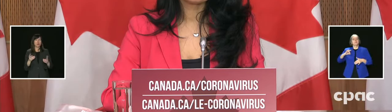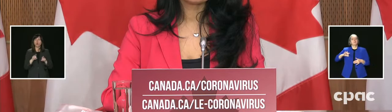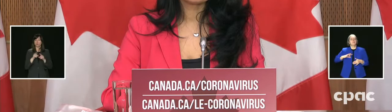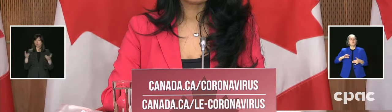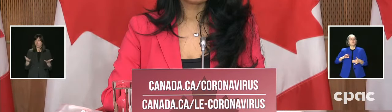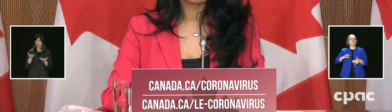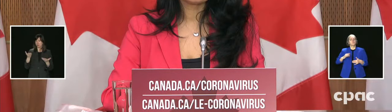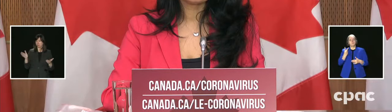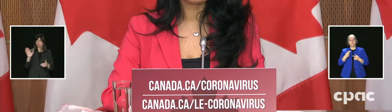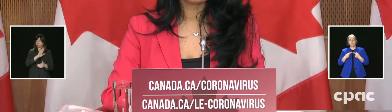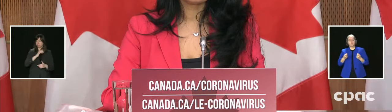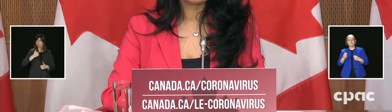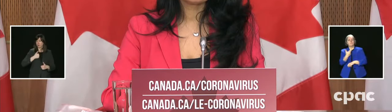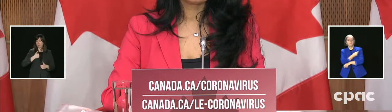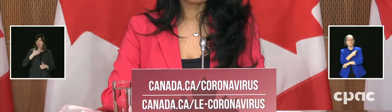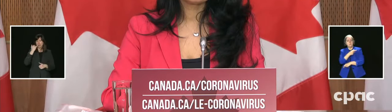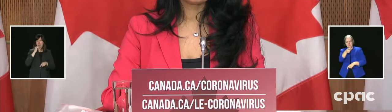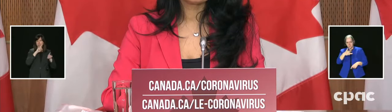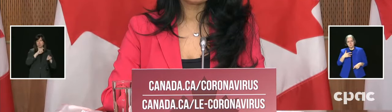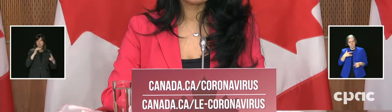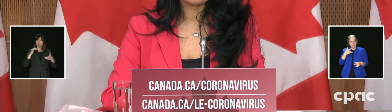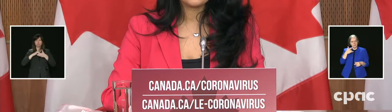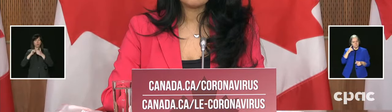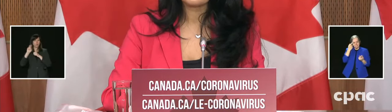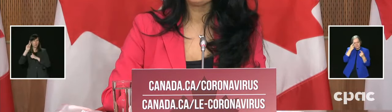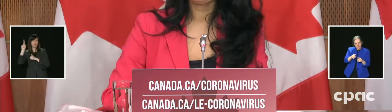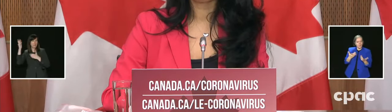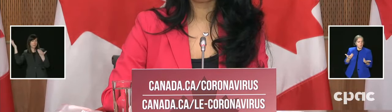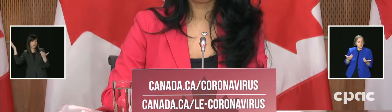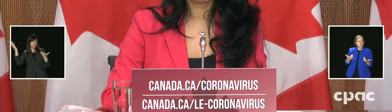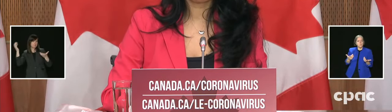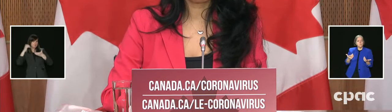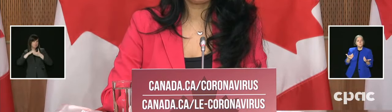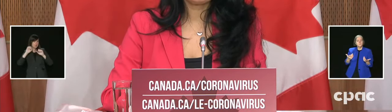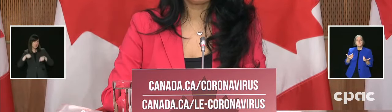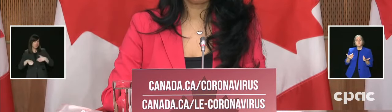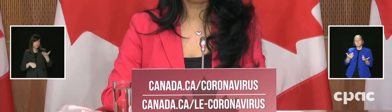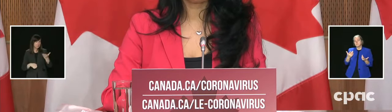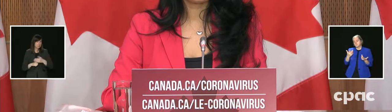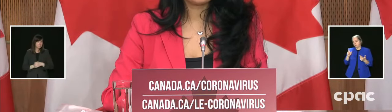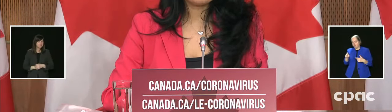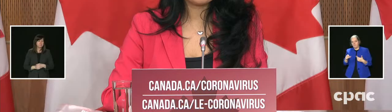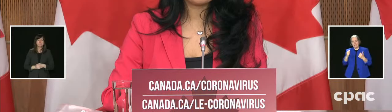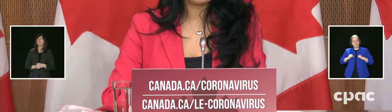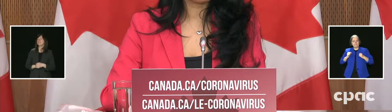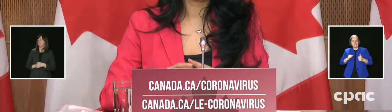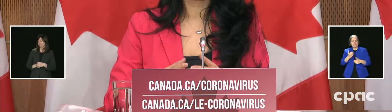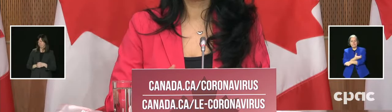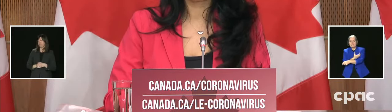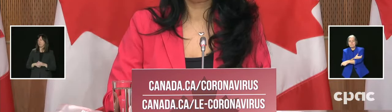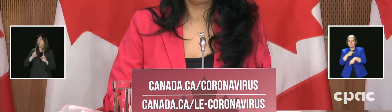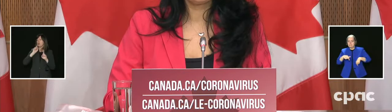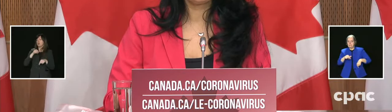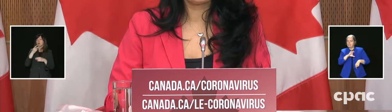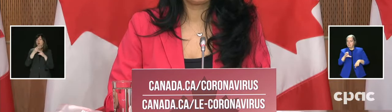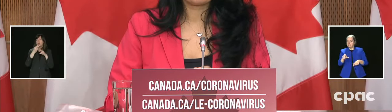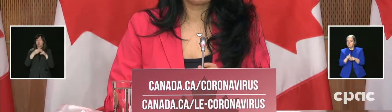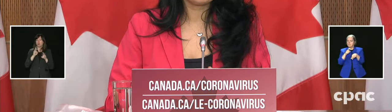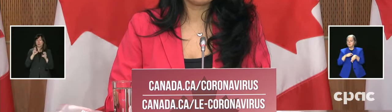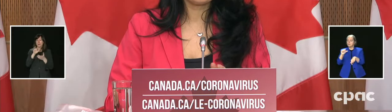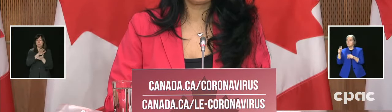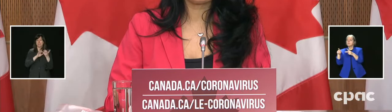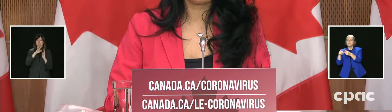a clinical trial here in combination with the UK. Right. So what Dr. Bernstein was referring to is what we call a mixed schedule. So